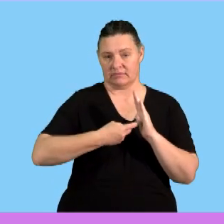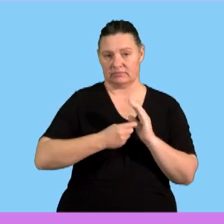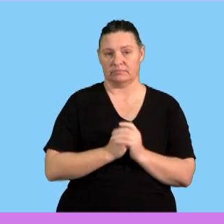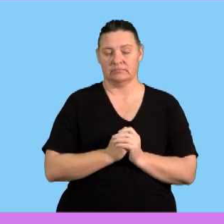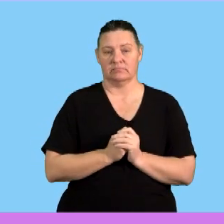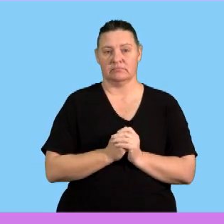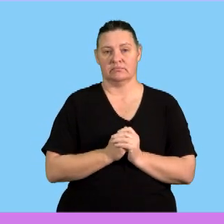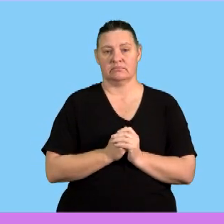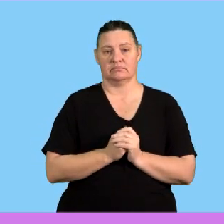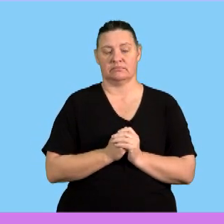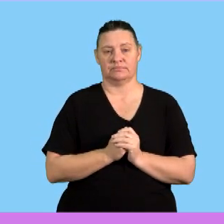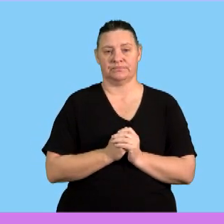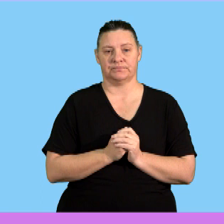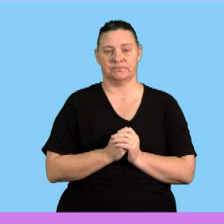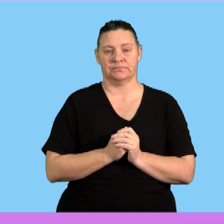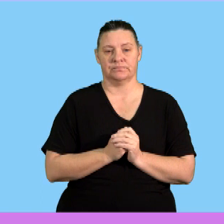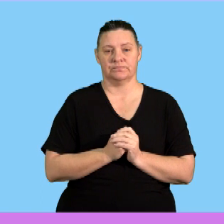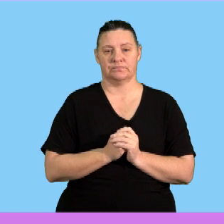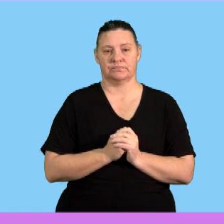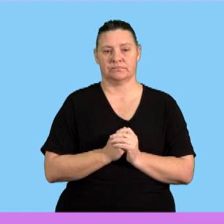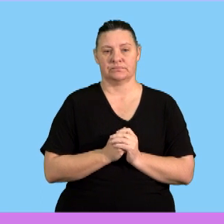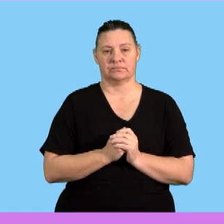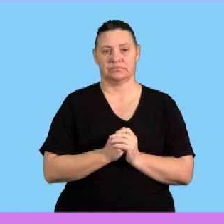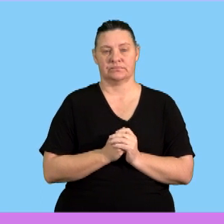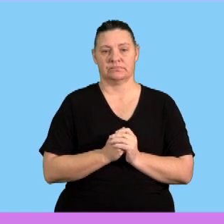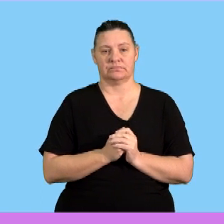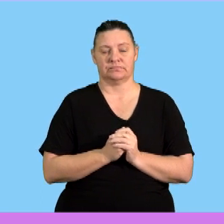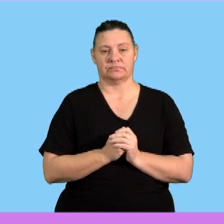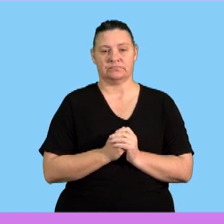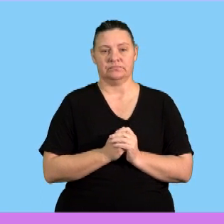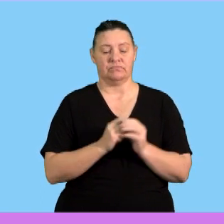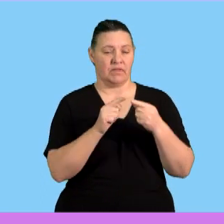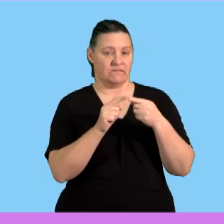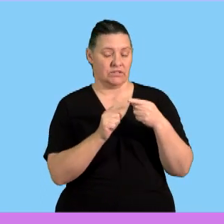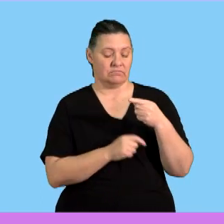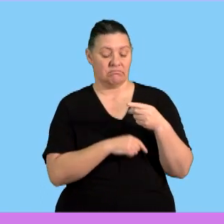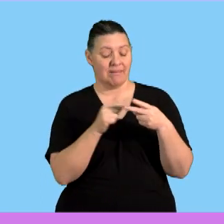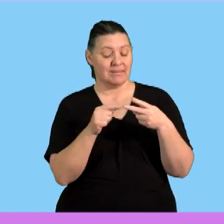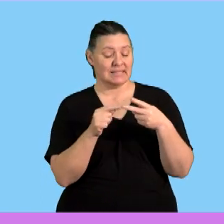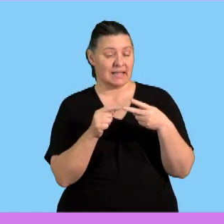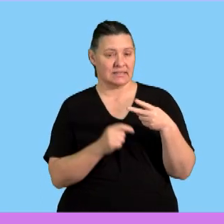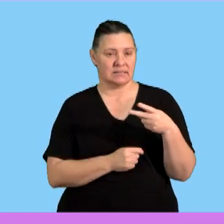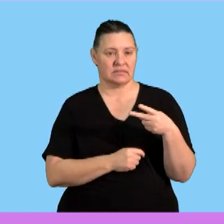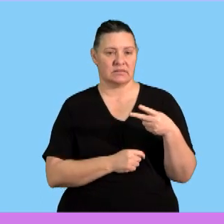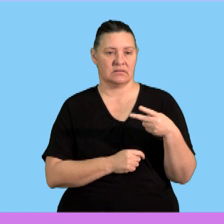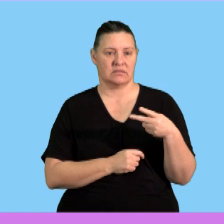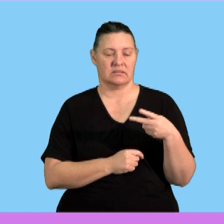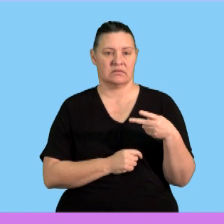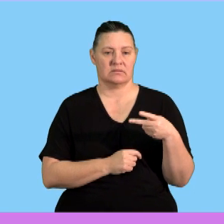is definitely a screwdriver. Right, so that's the first item I would